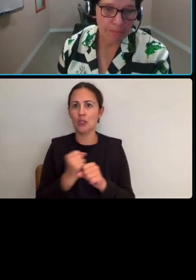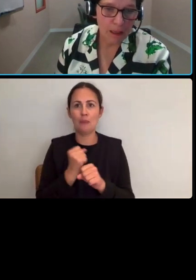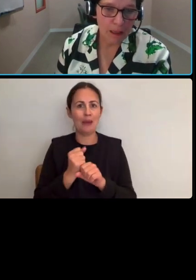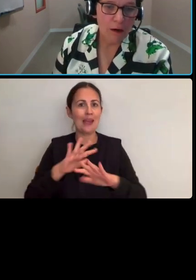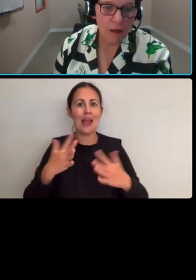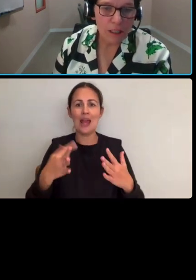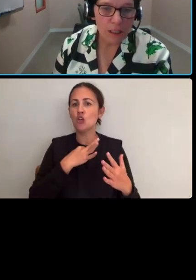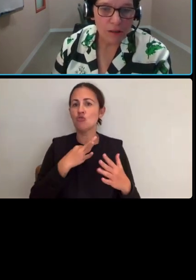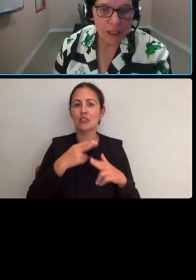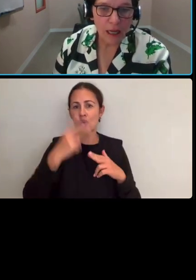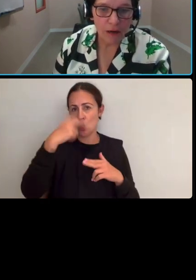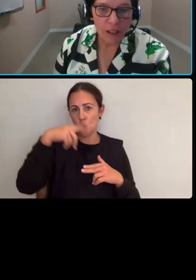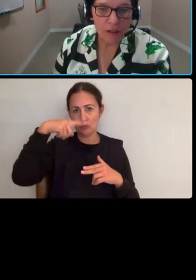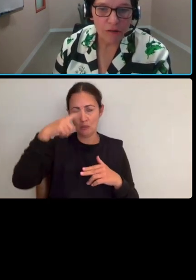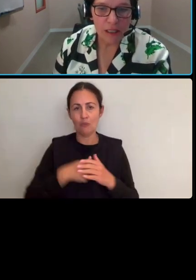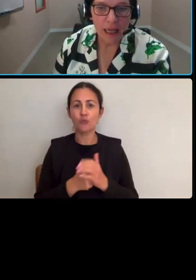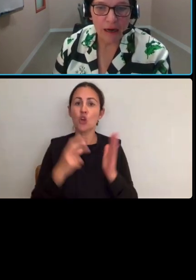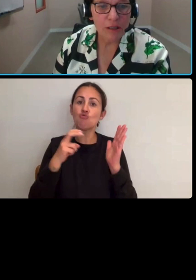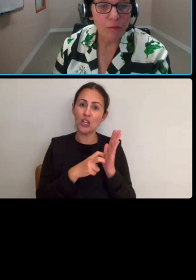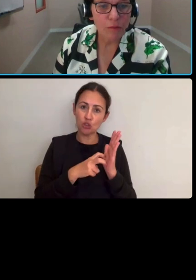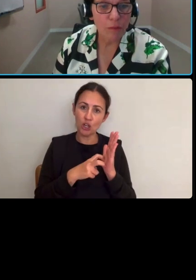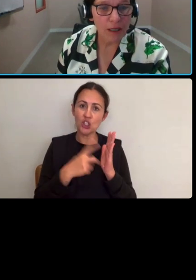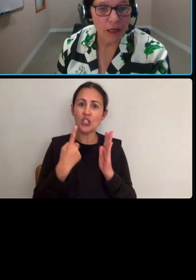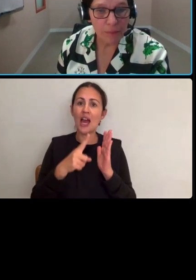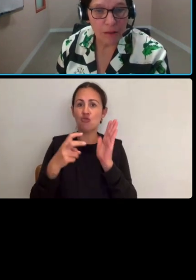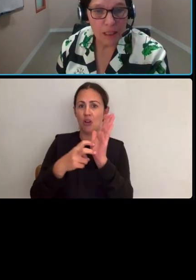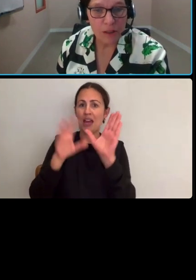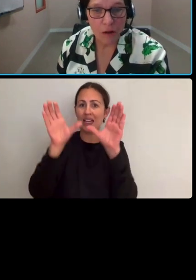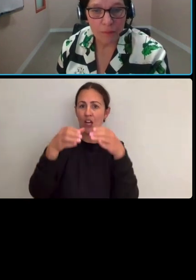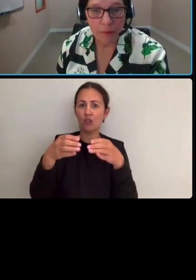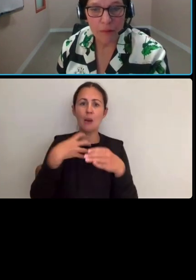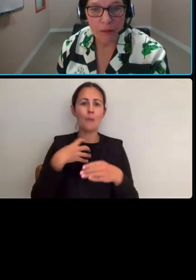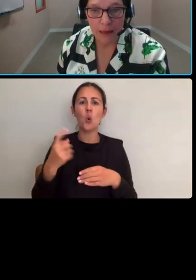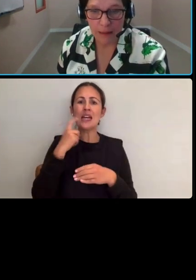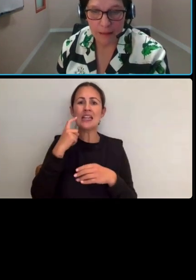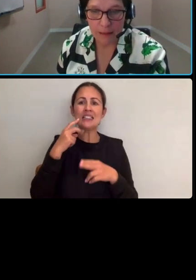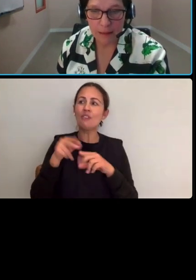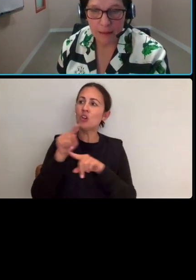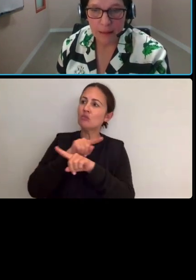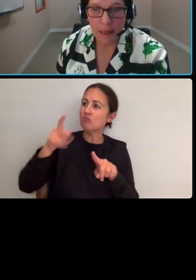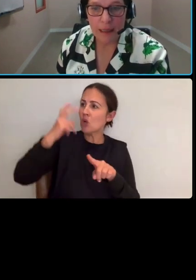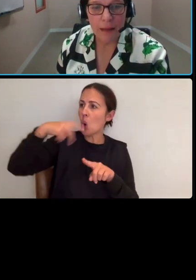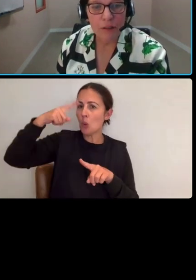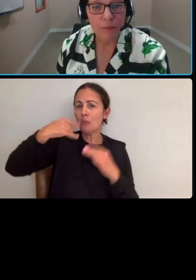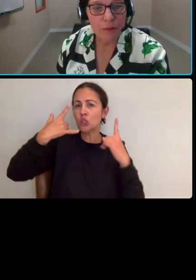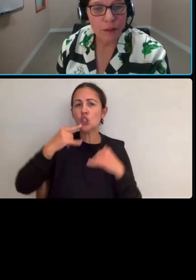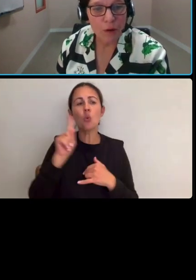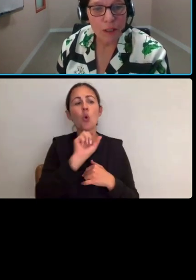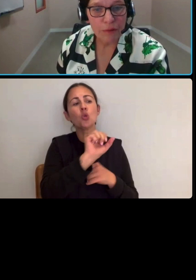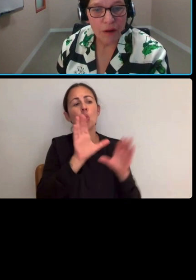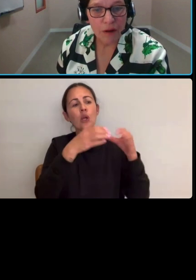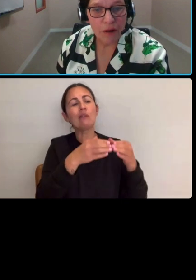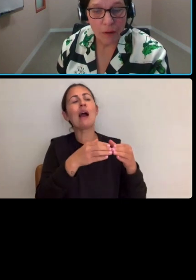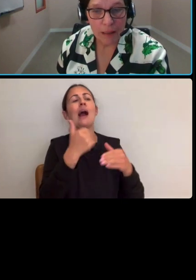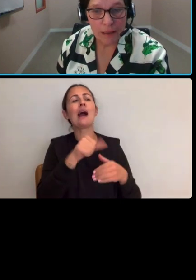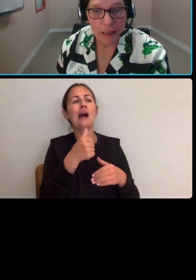people. Registration and registration categories will provide transparency to older people and others. It enables people to know